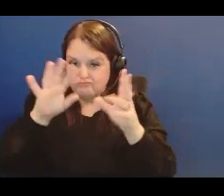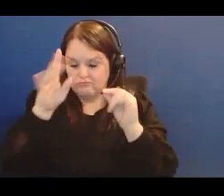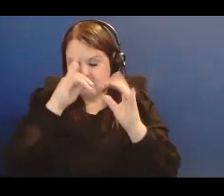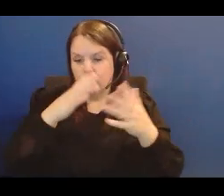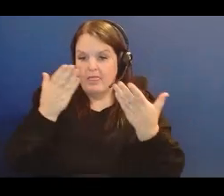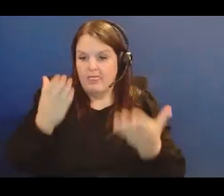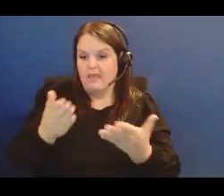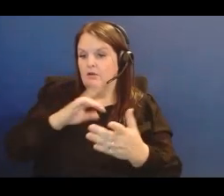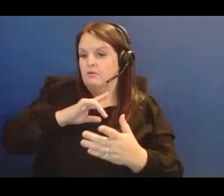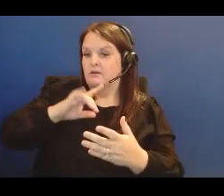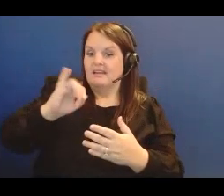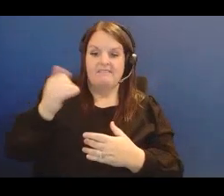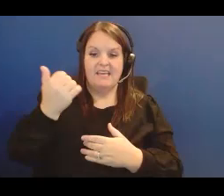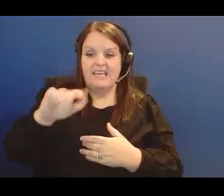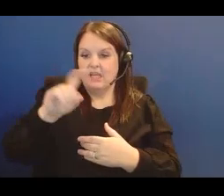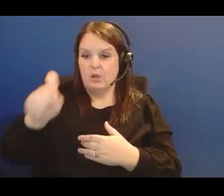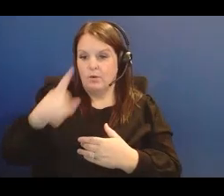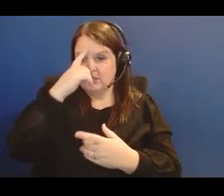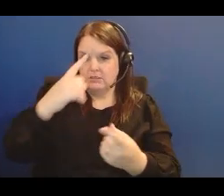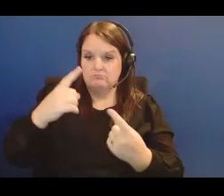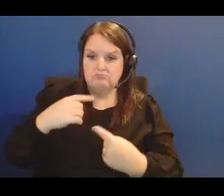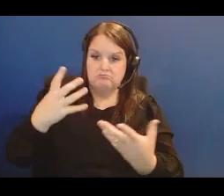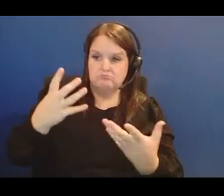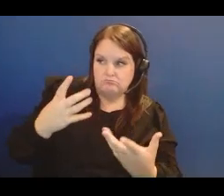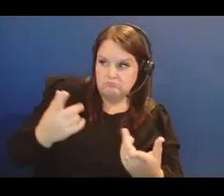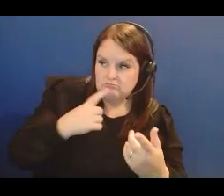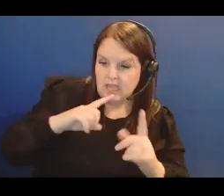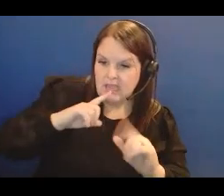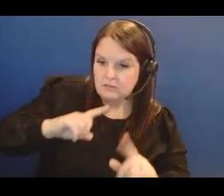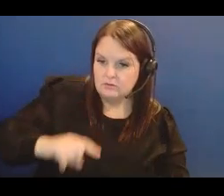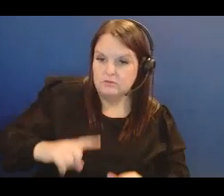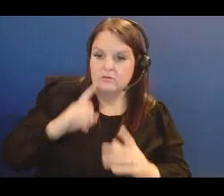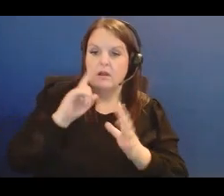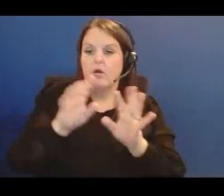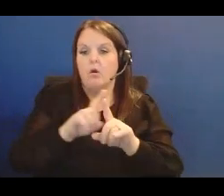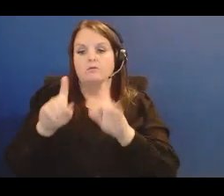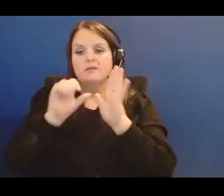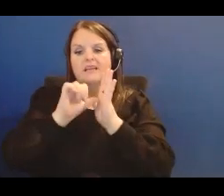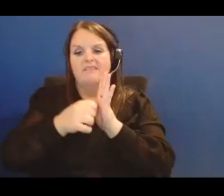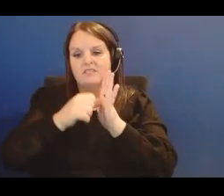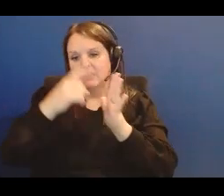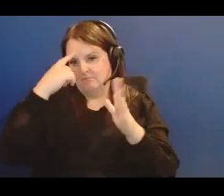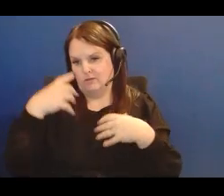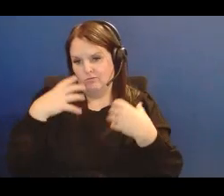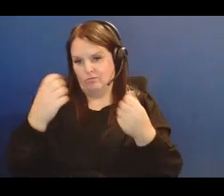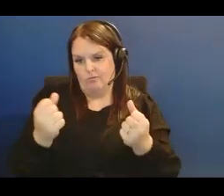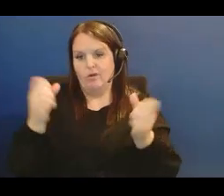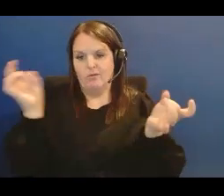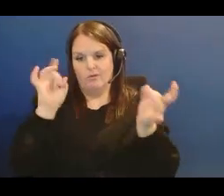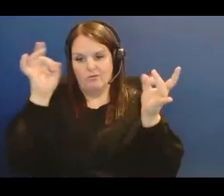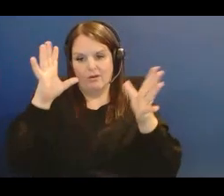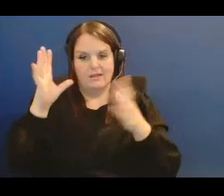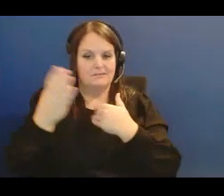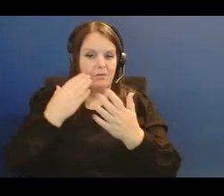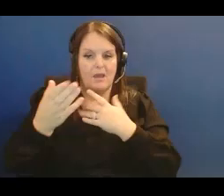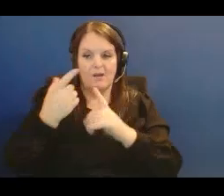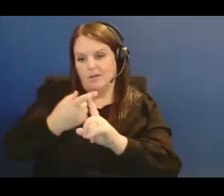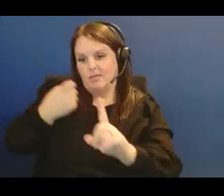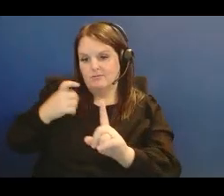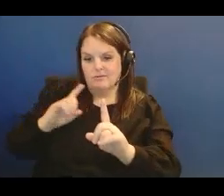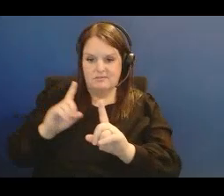we emphasized the importance of mental health in times of crisis, no matter what the source of the crisis. The next activity that